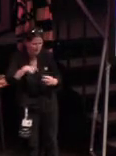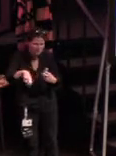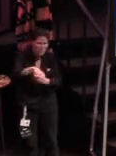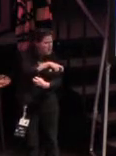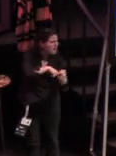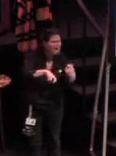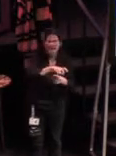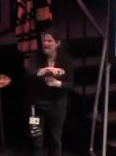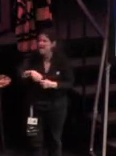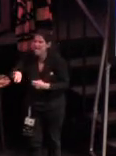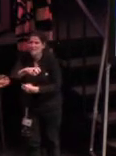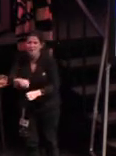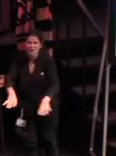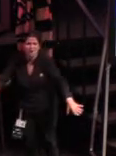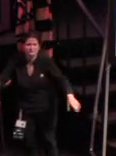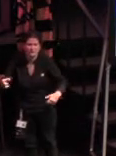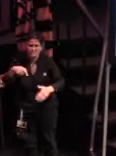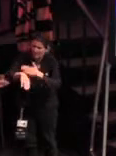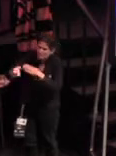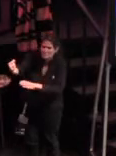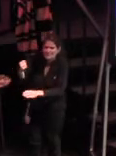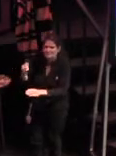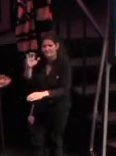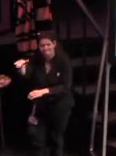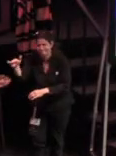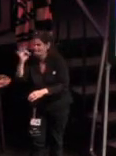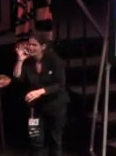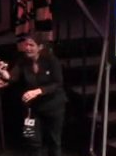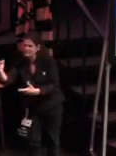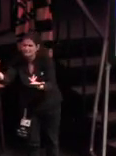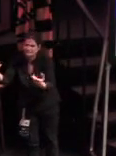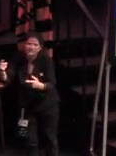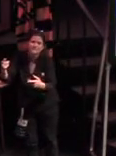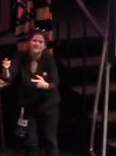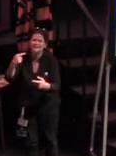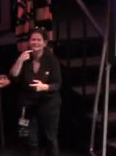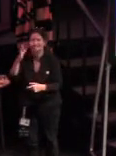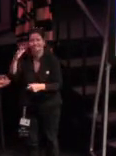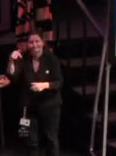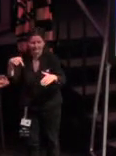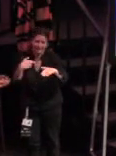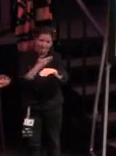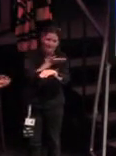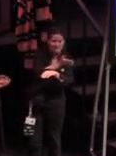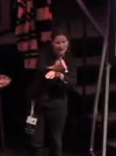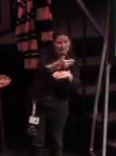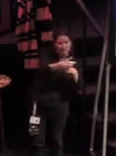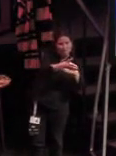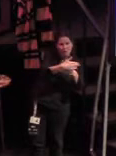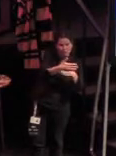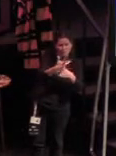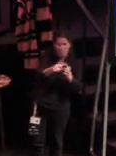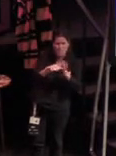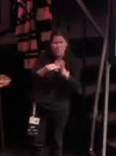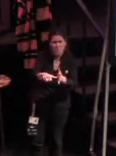like, where is this place? And going into the pub and asking the bartender and him showing me a secret door, and anyway, it was really hard to find. I got